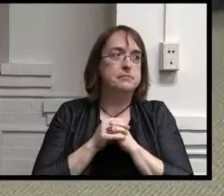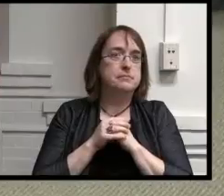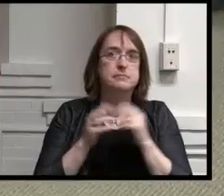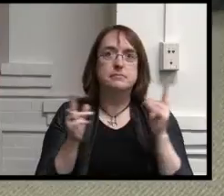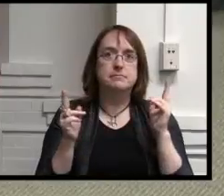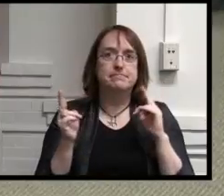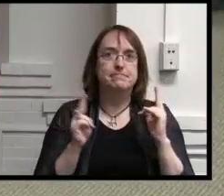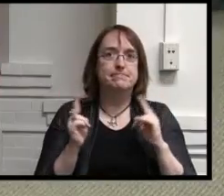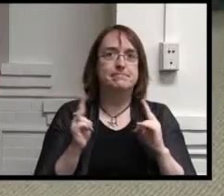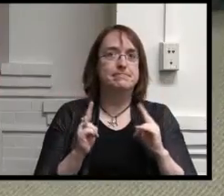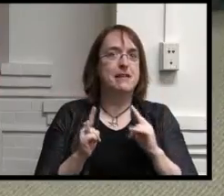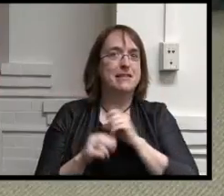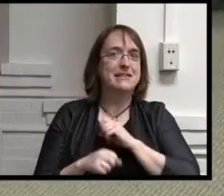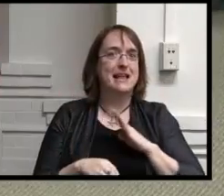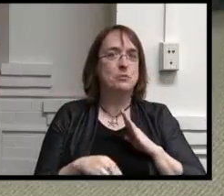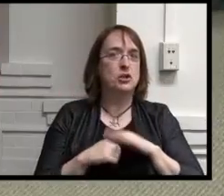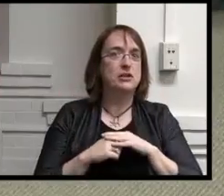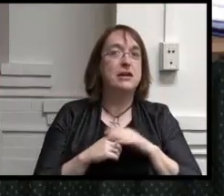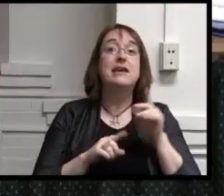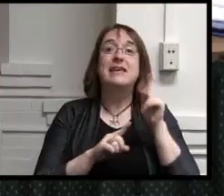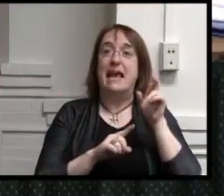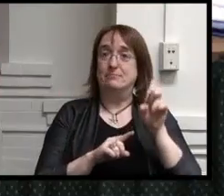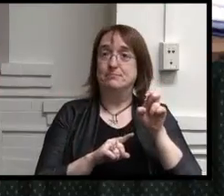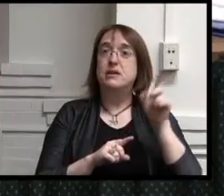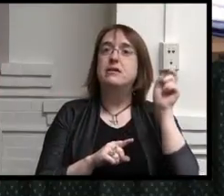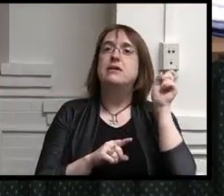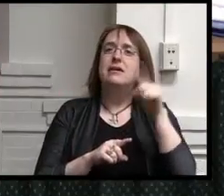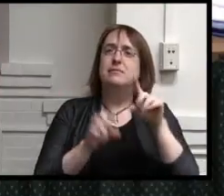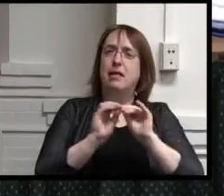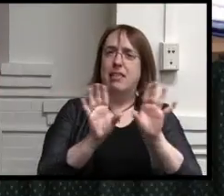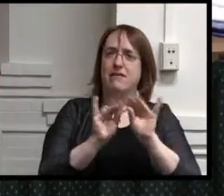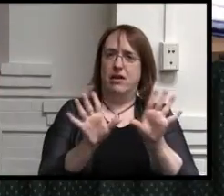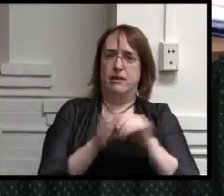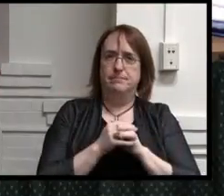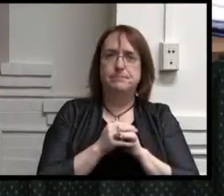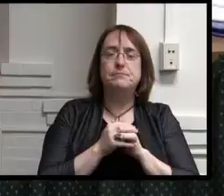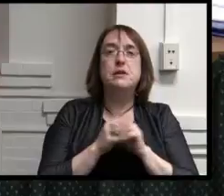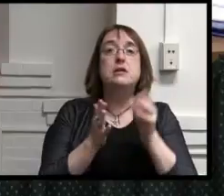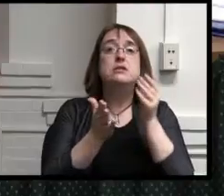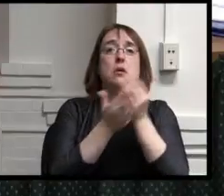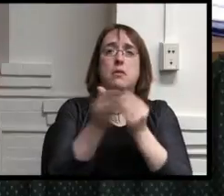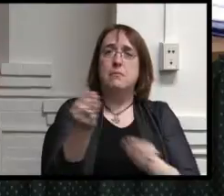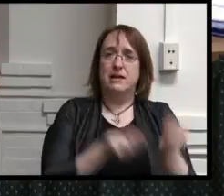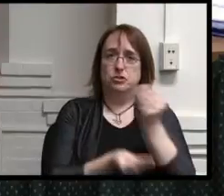just want to ask a clarifying question, just so I understand it. The budget